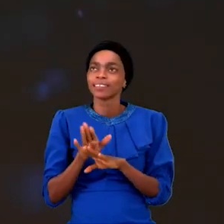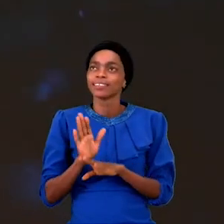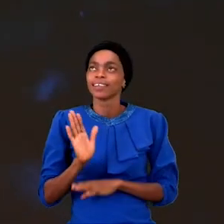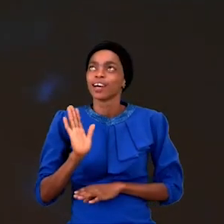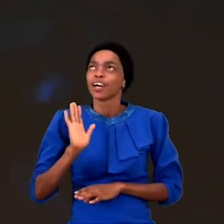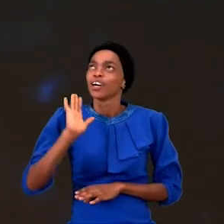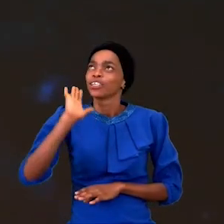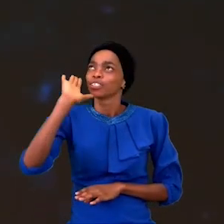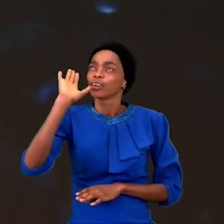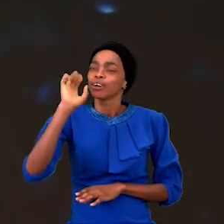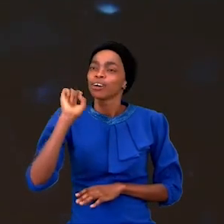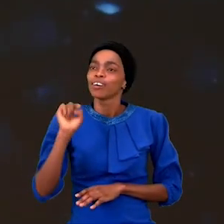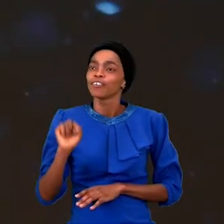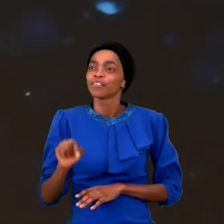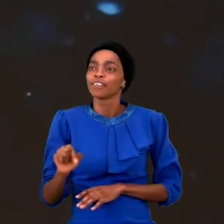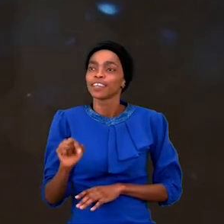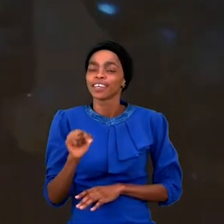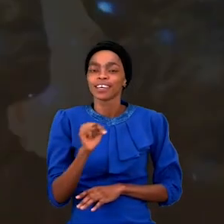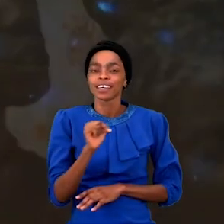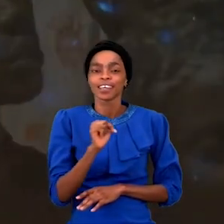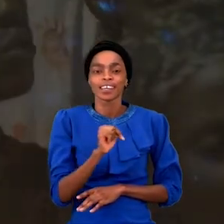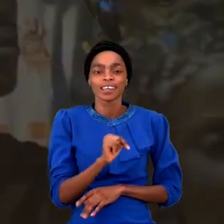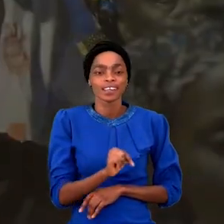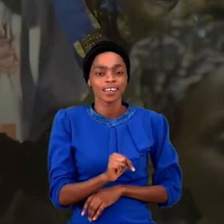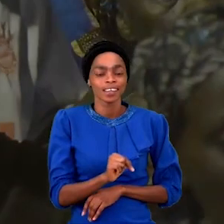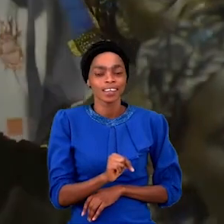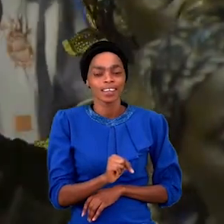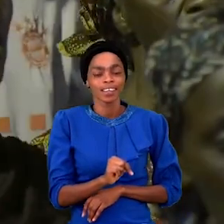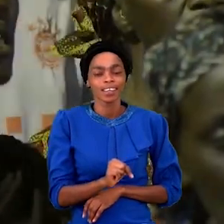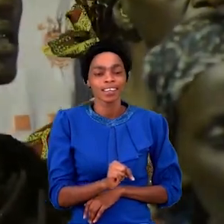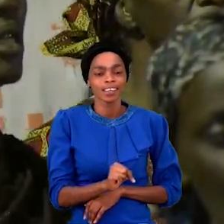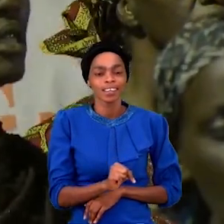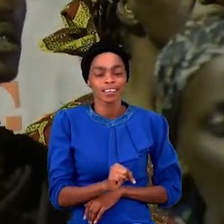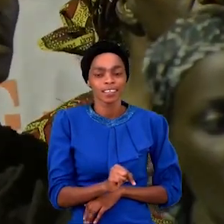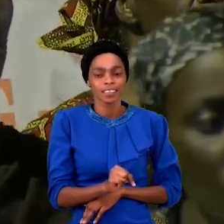feet. Let's place him on the highest place. We place you